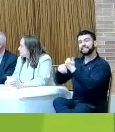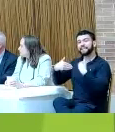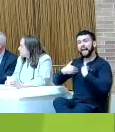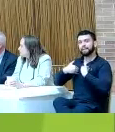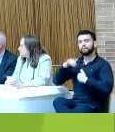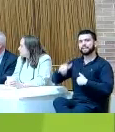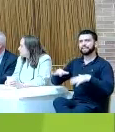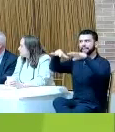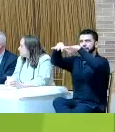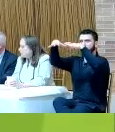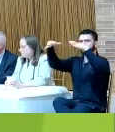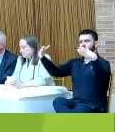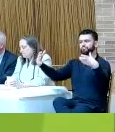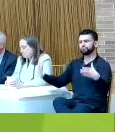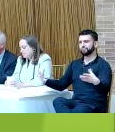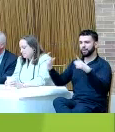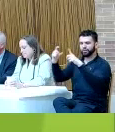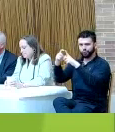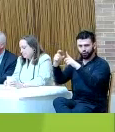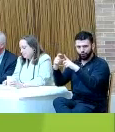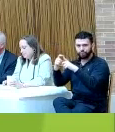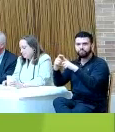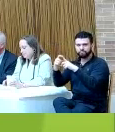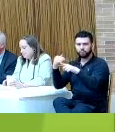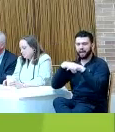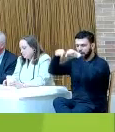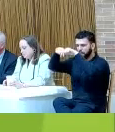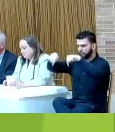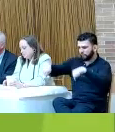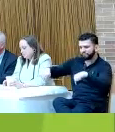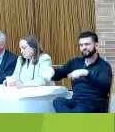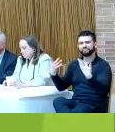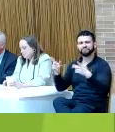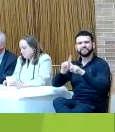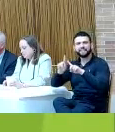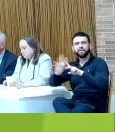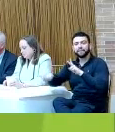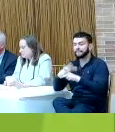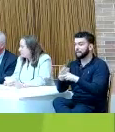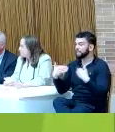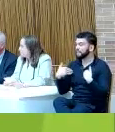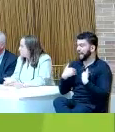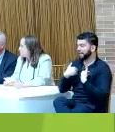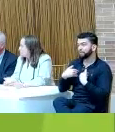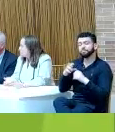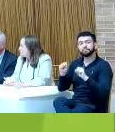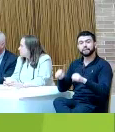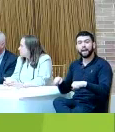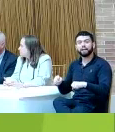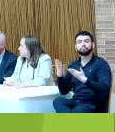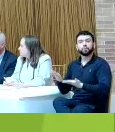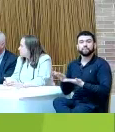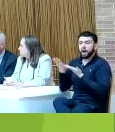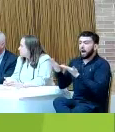or the encompassing term as it pertains to different types of animals that can provide some type